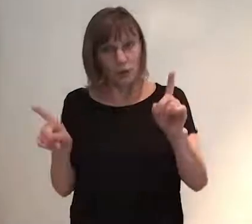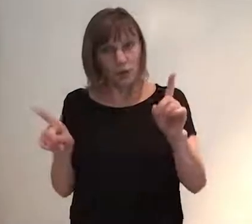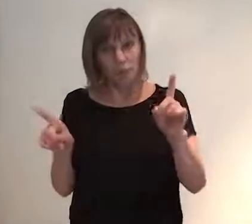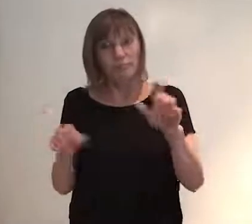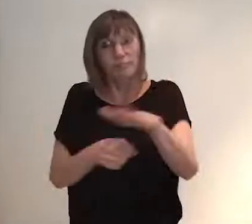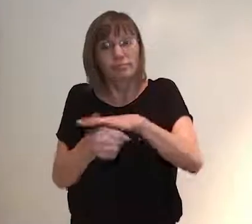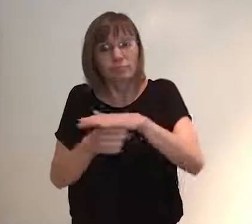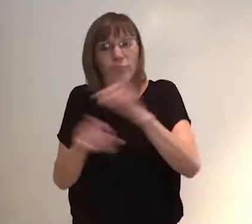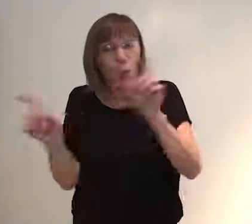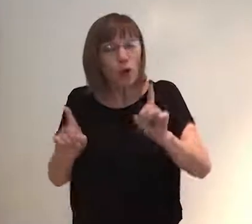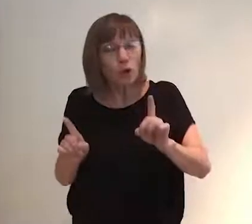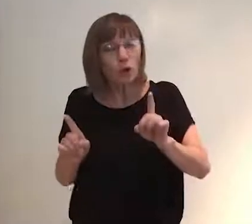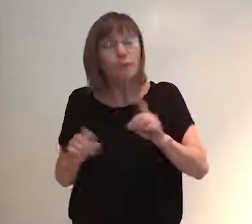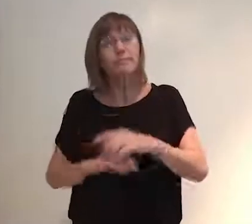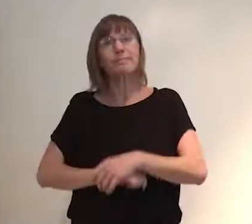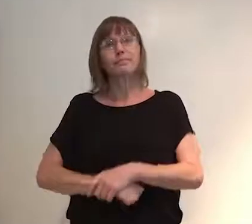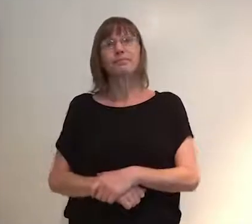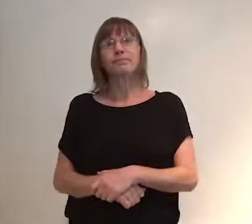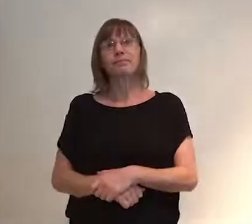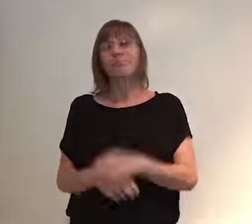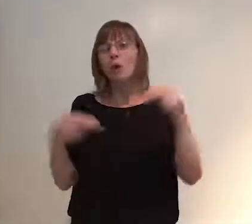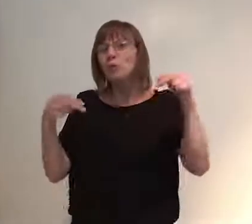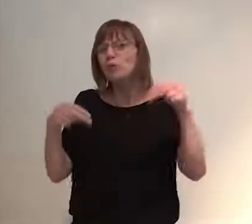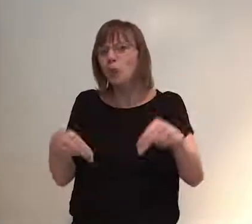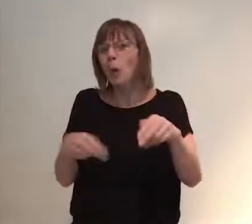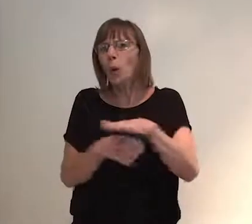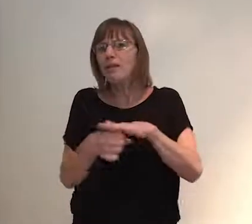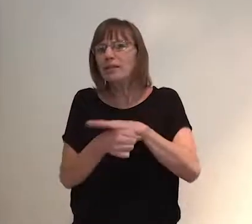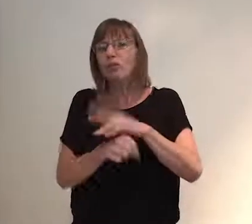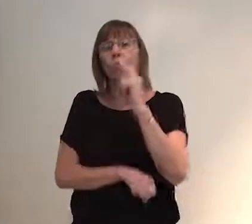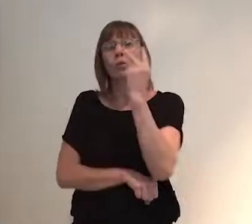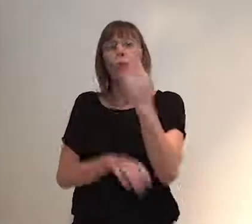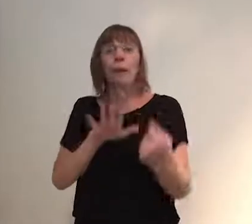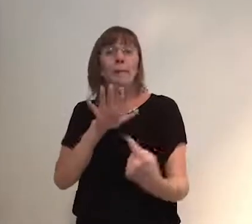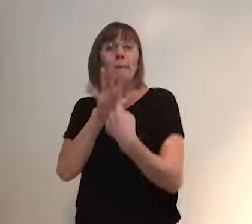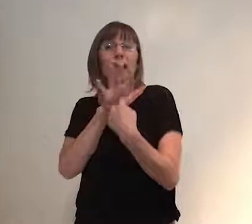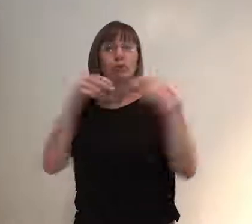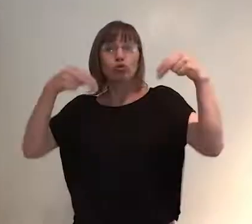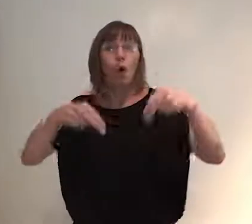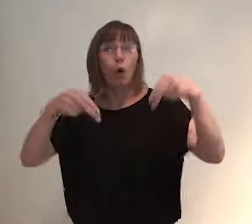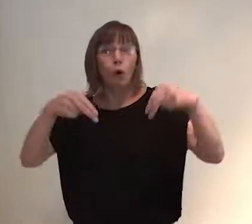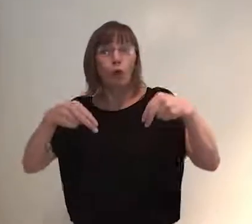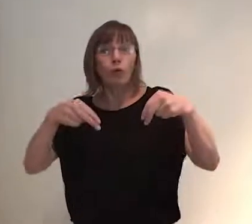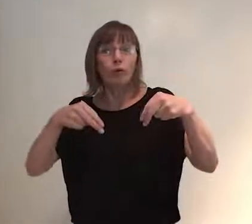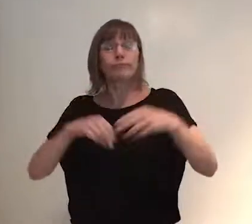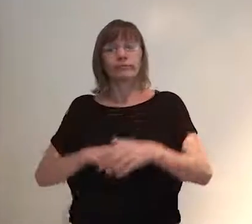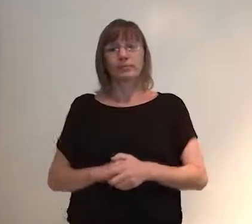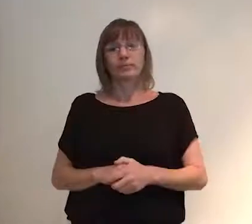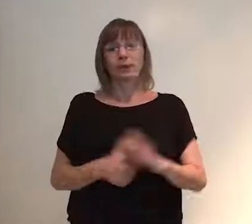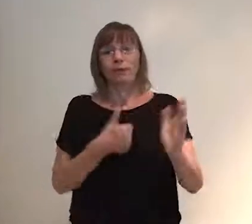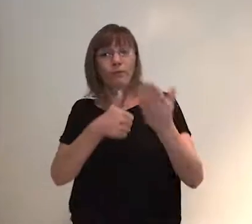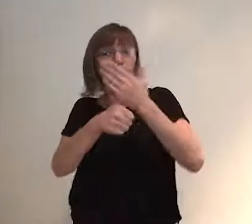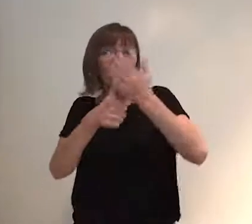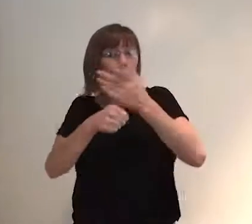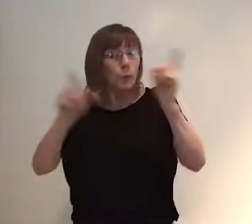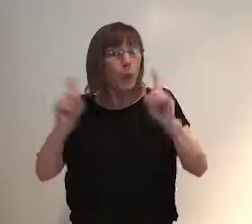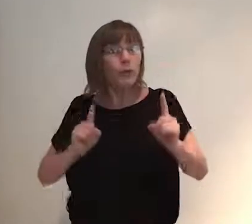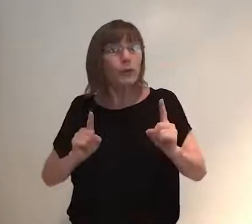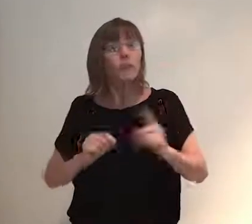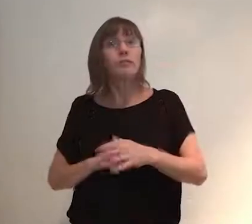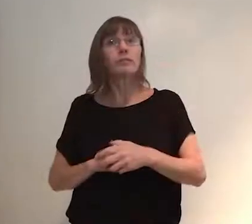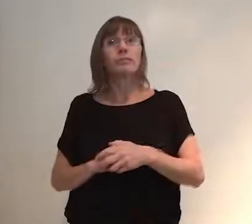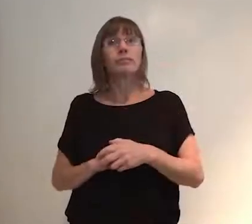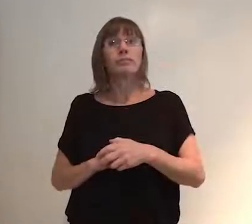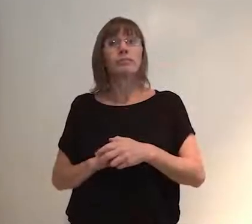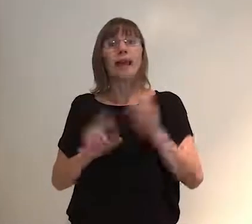Next pose we have is one of the dog poses. So there's two main dog poses in yoga, and the first one we're